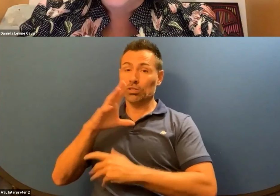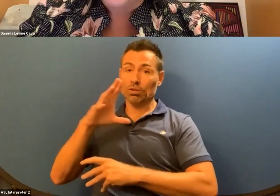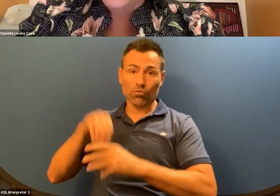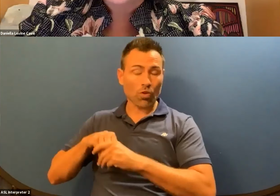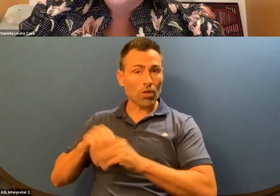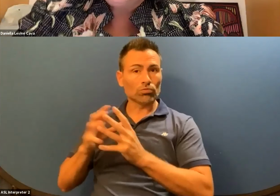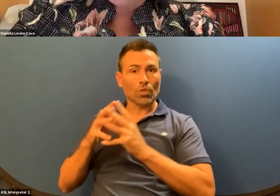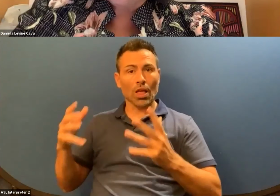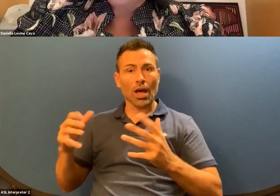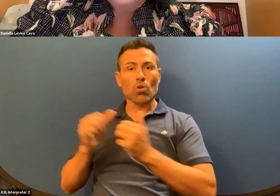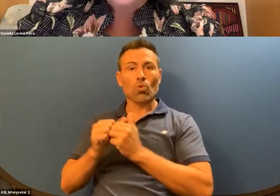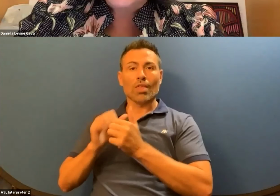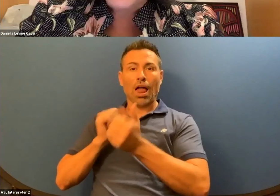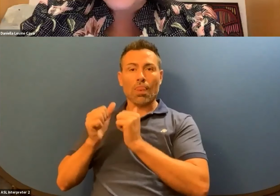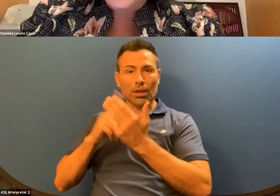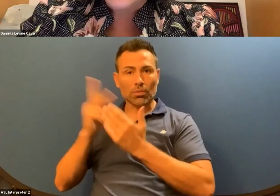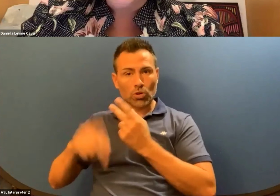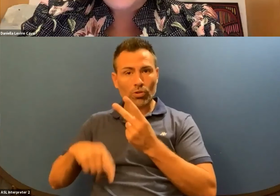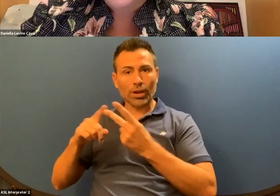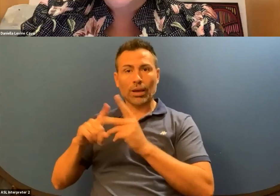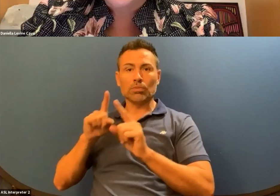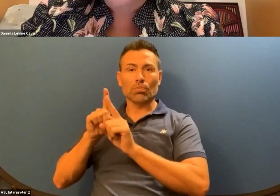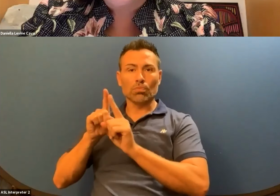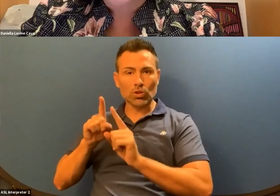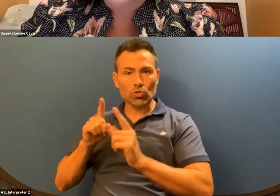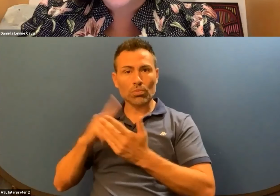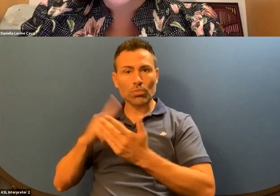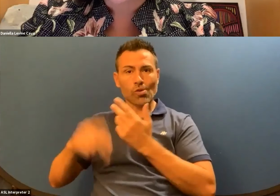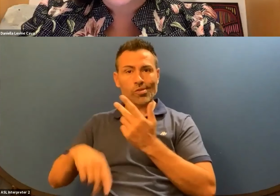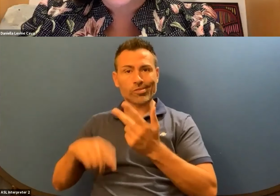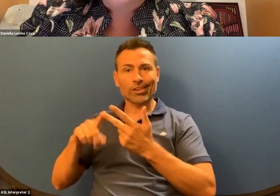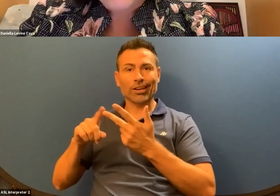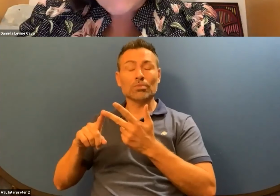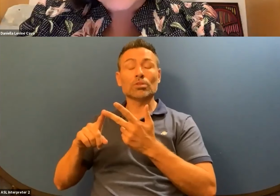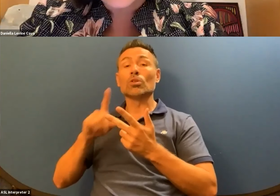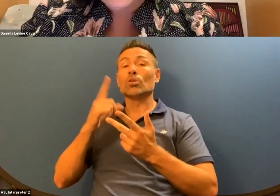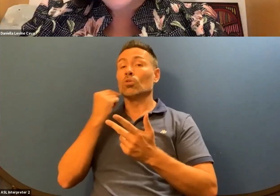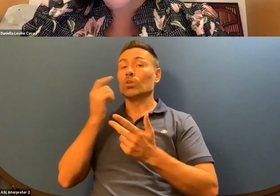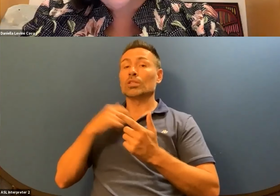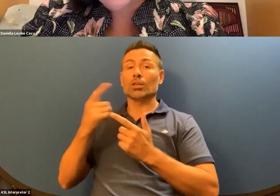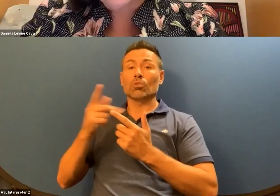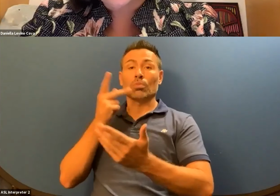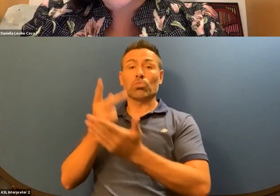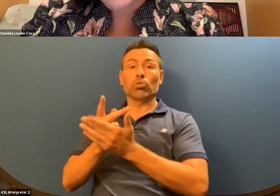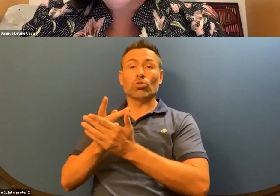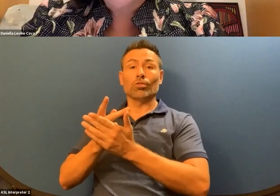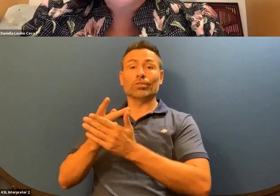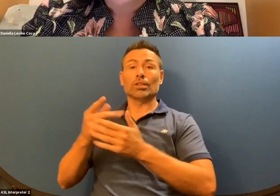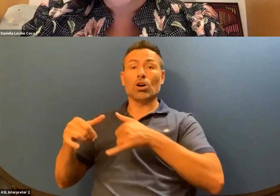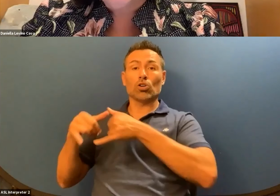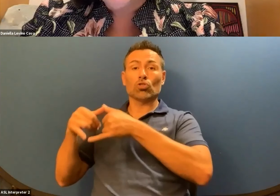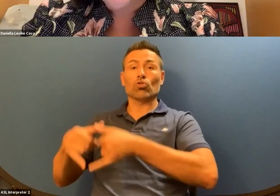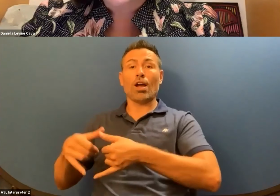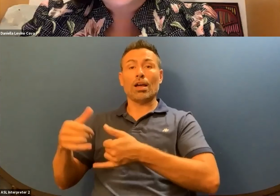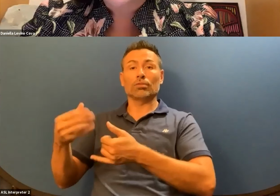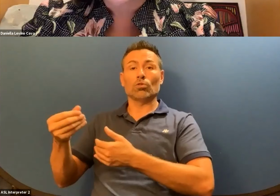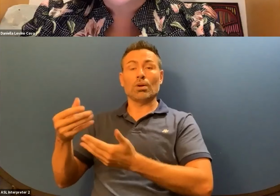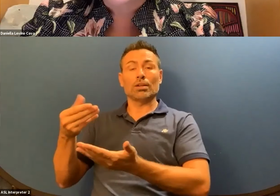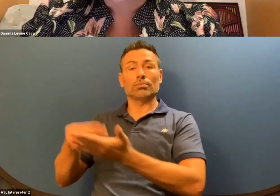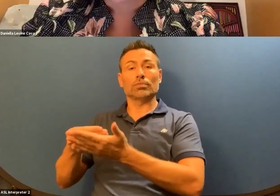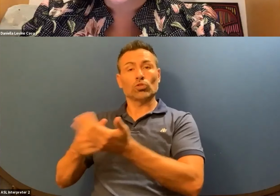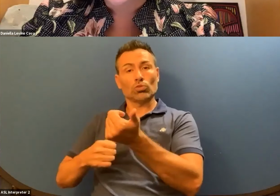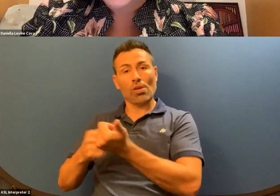mentoring programs. We recently approved a grant that would help them to work directly in parks with our children. I think these are all things that